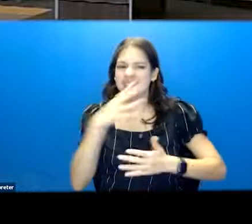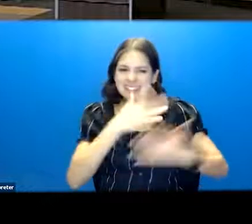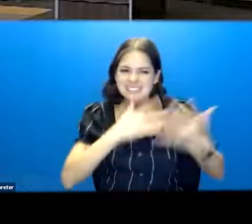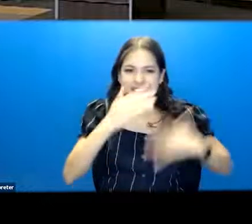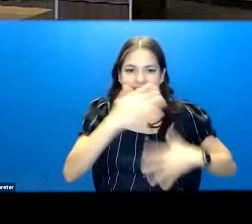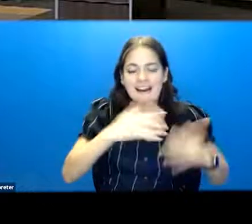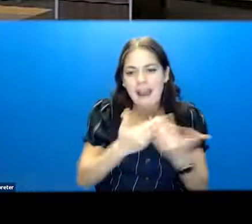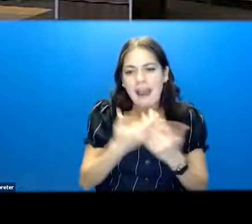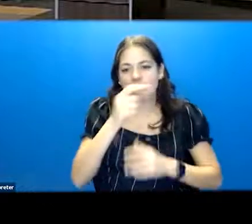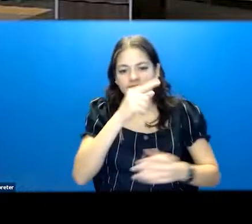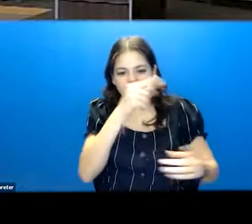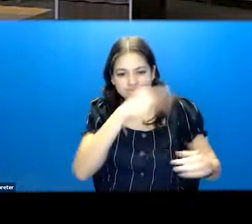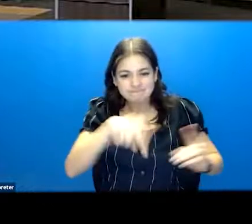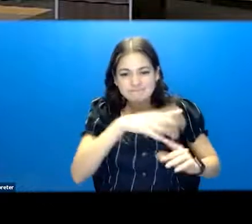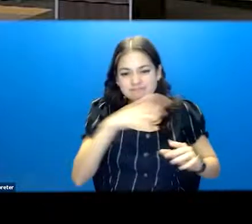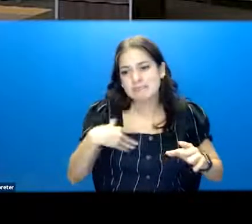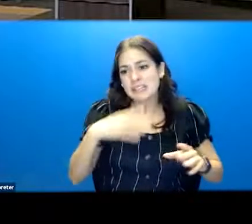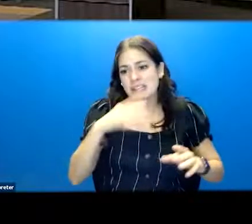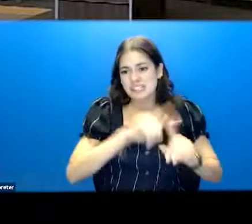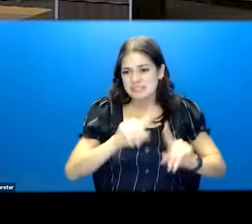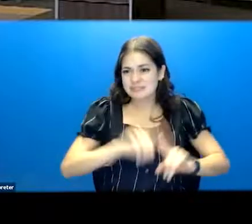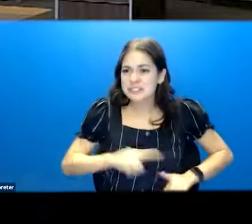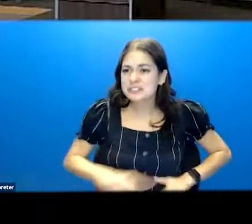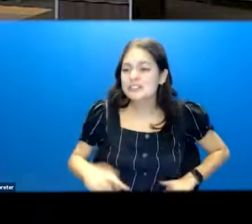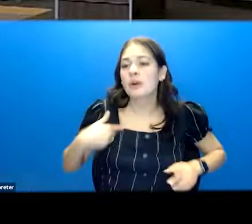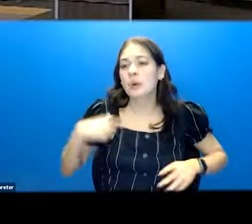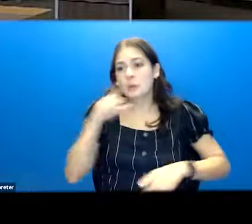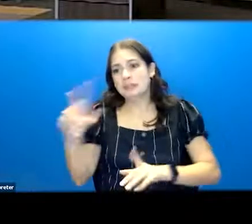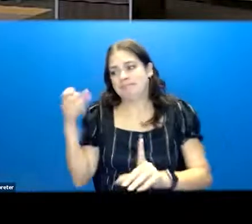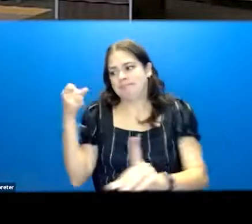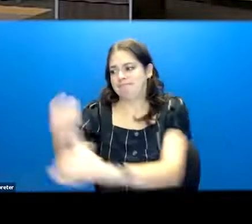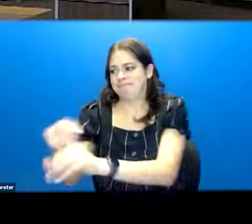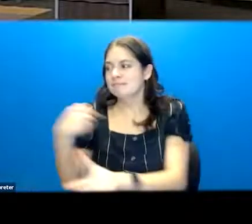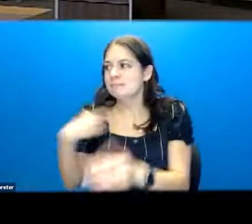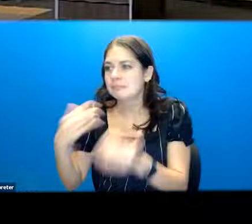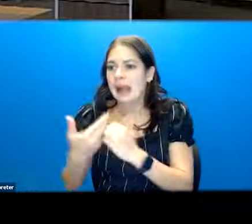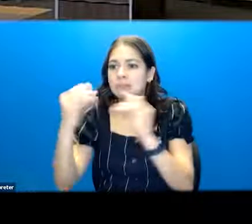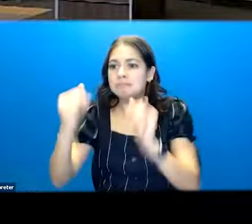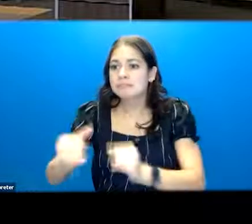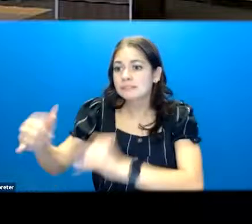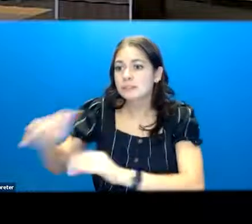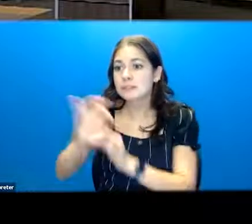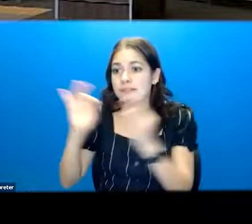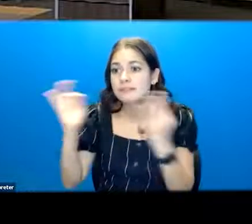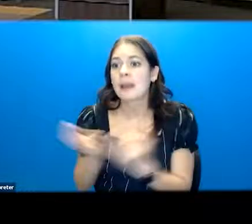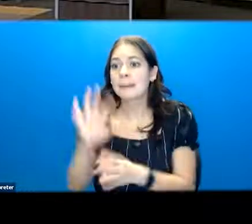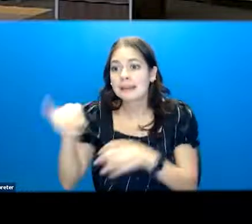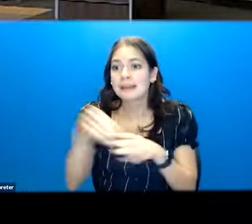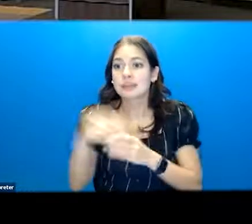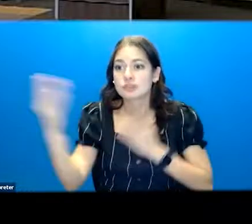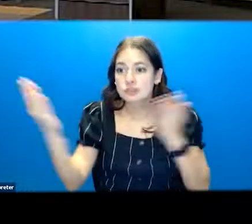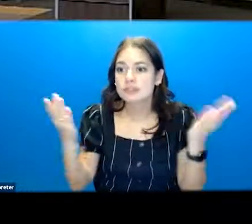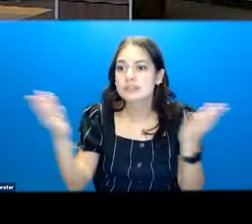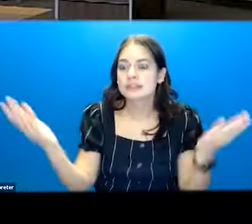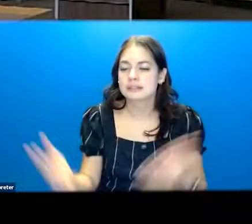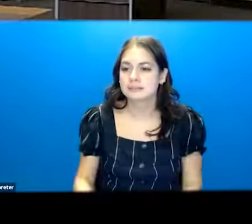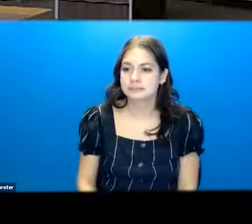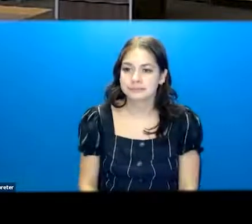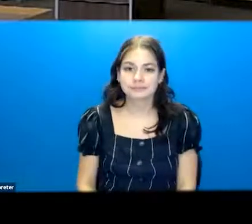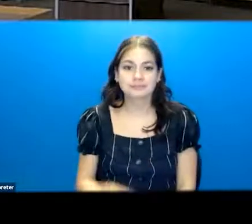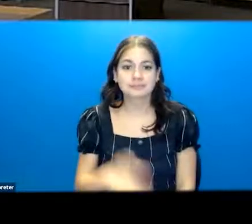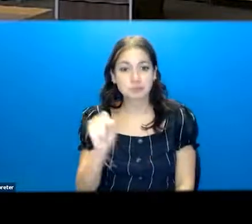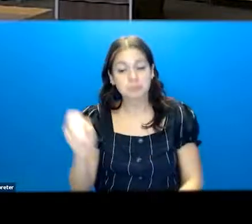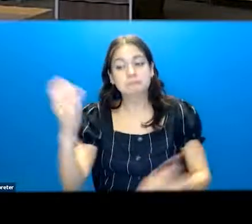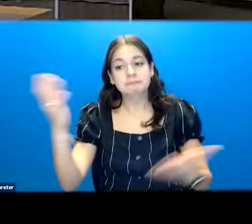how all of those things that happen within those different realms really impact how individuals and families engage in services. So,